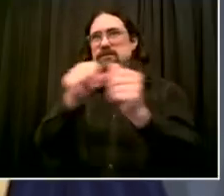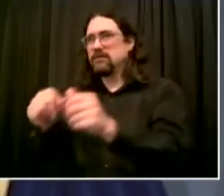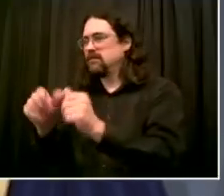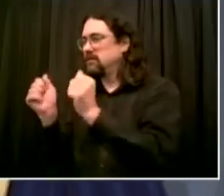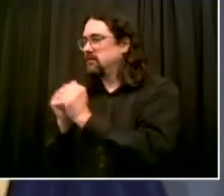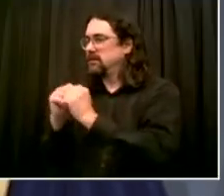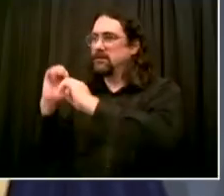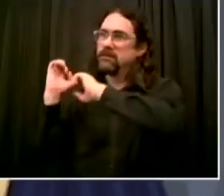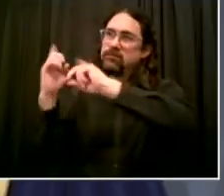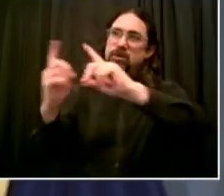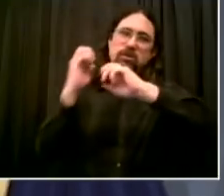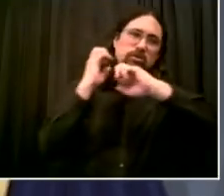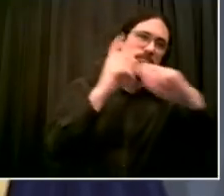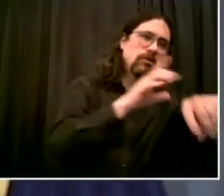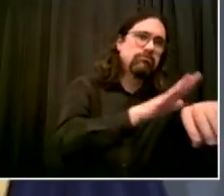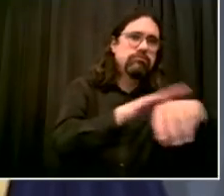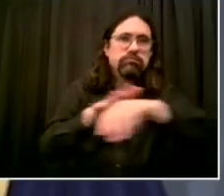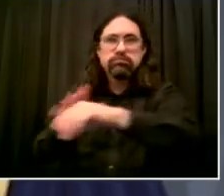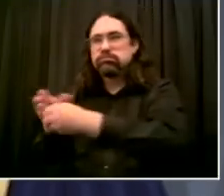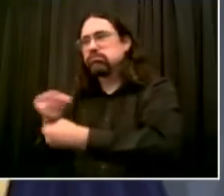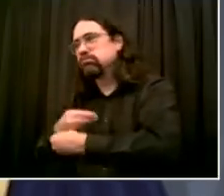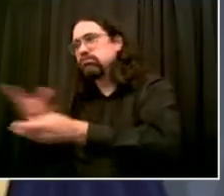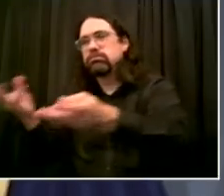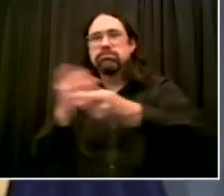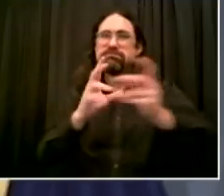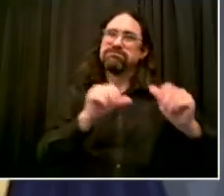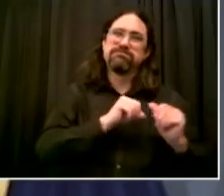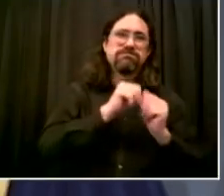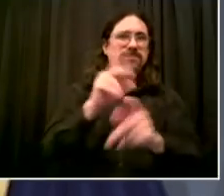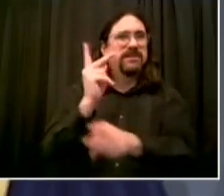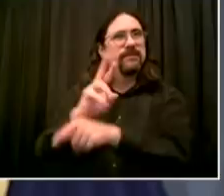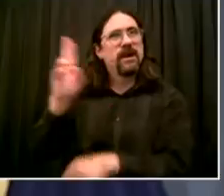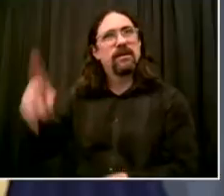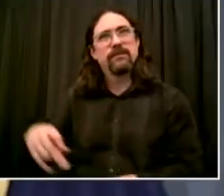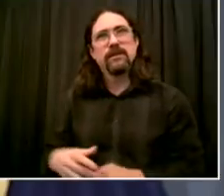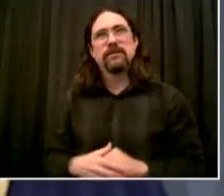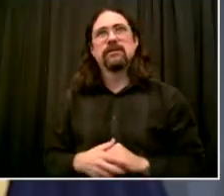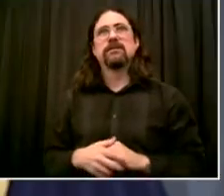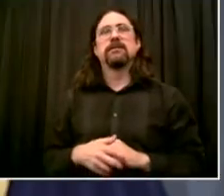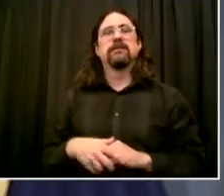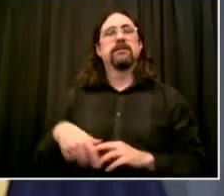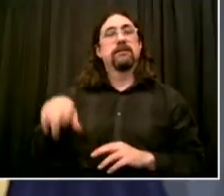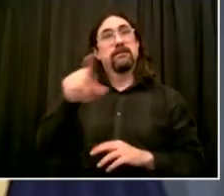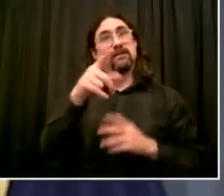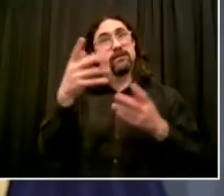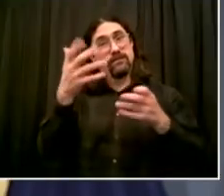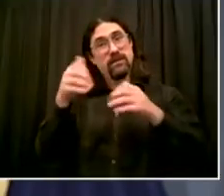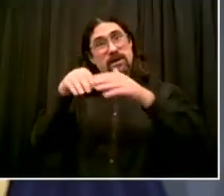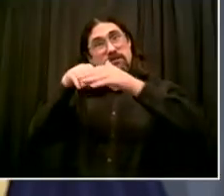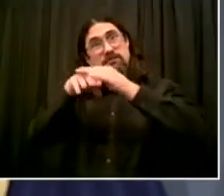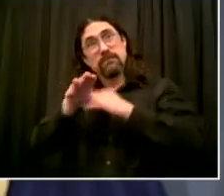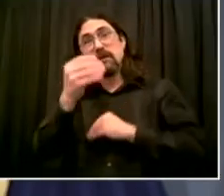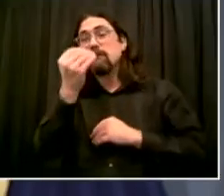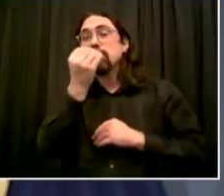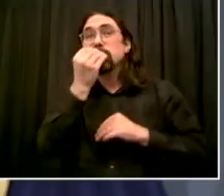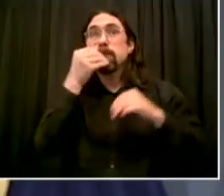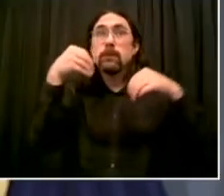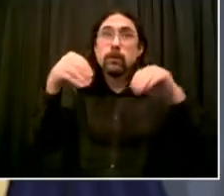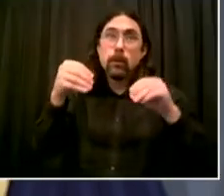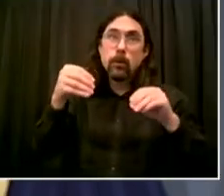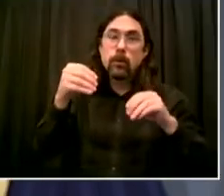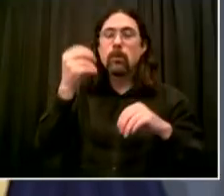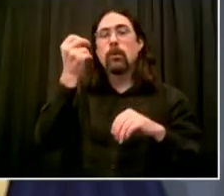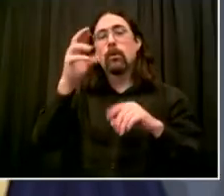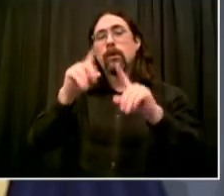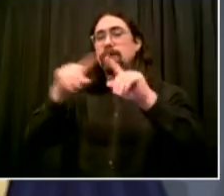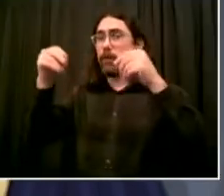people have to have on those face coverings. And if they don't, it's appropriate for, Okay. So I'm just finishing,